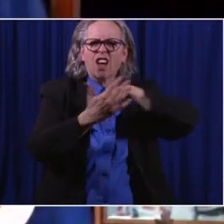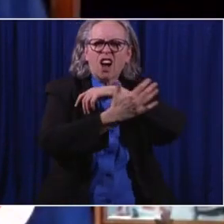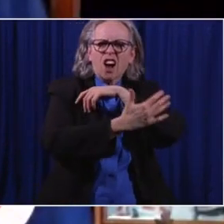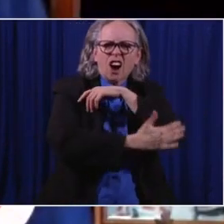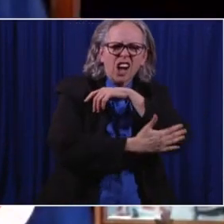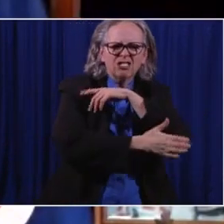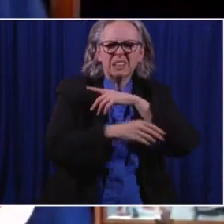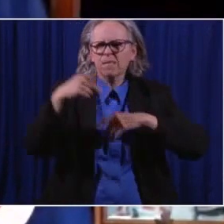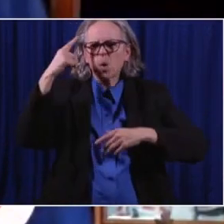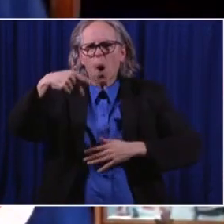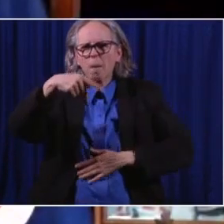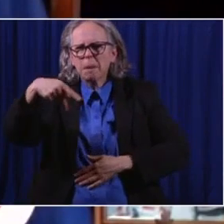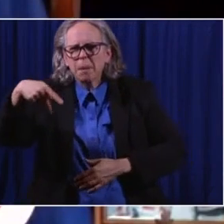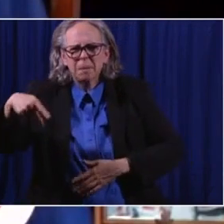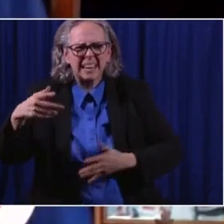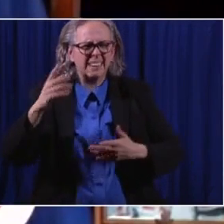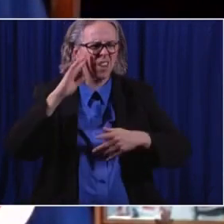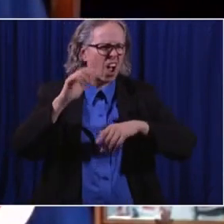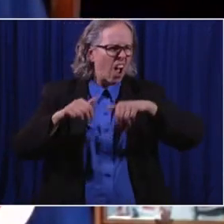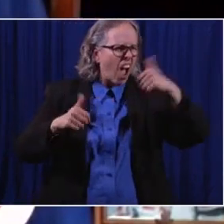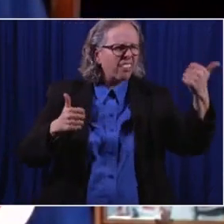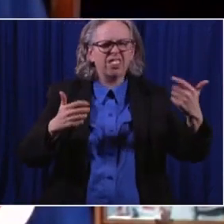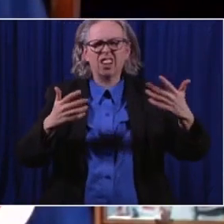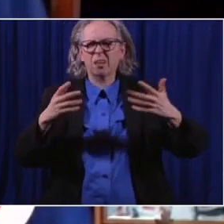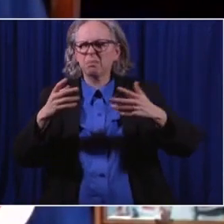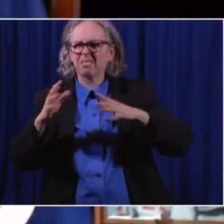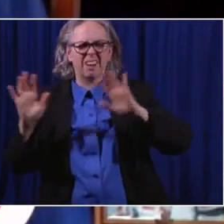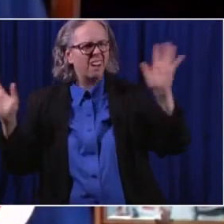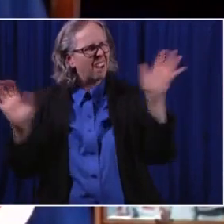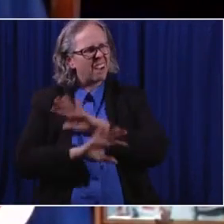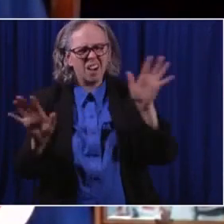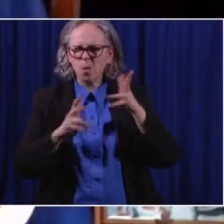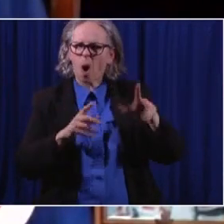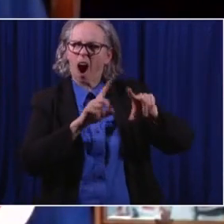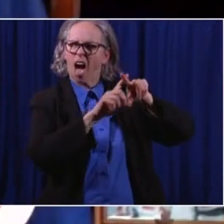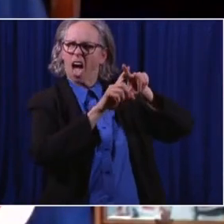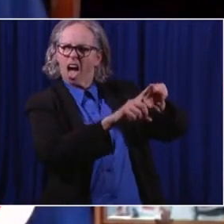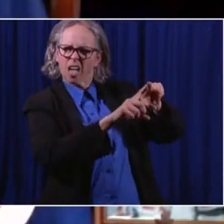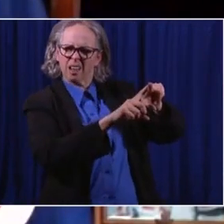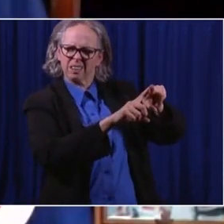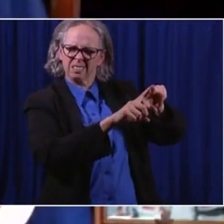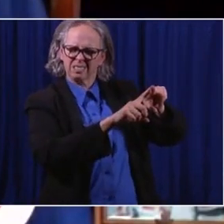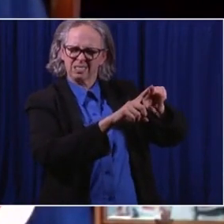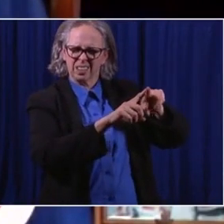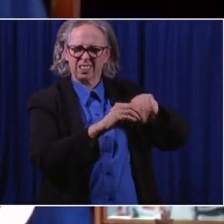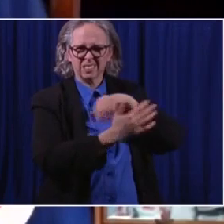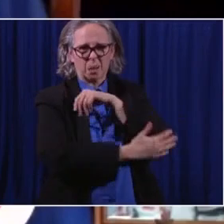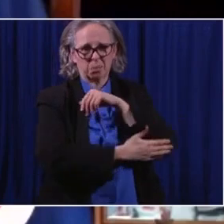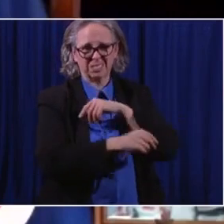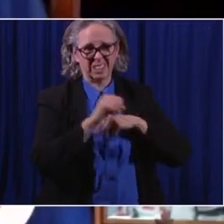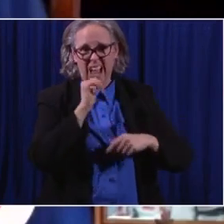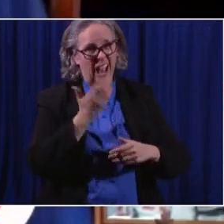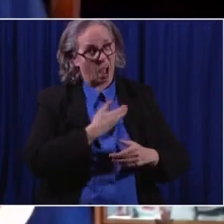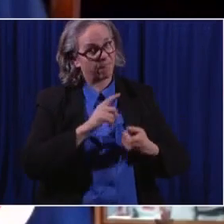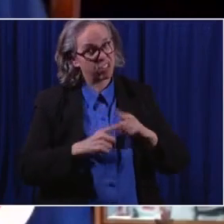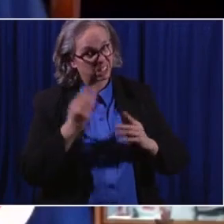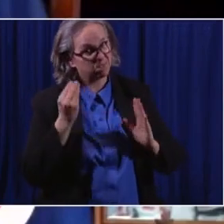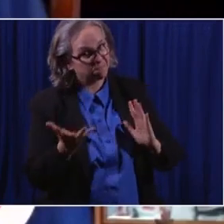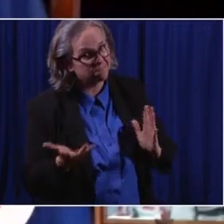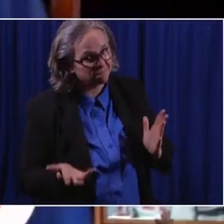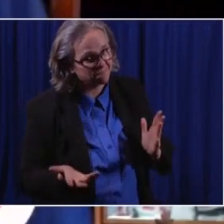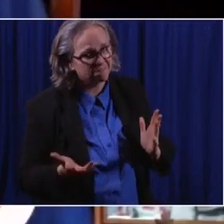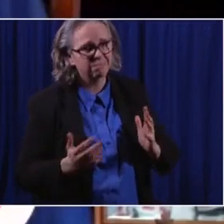PPE that has to be produced in foreign nations, sometimes those nations not friends of ours. And through the